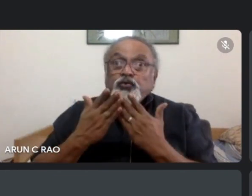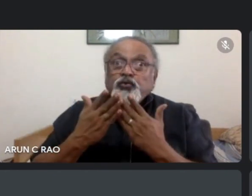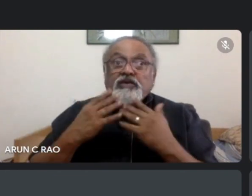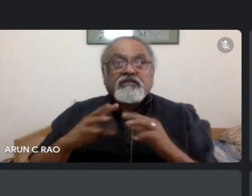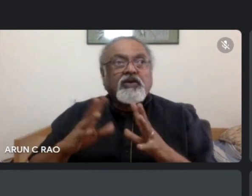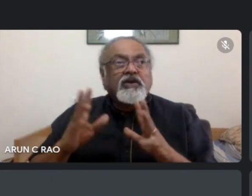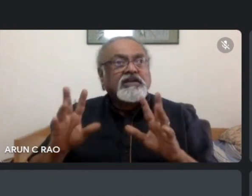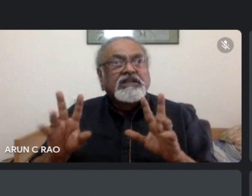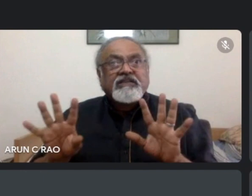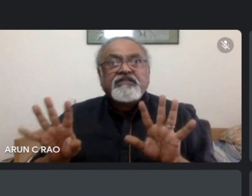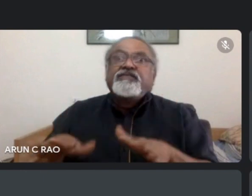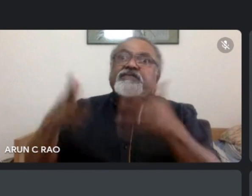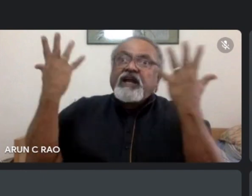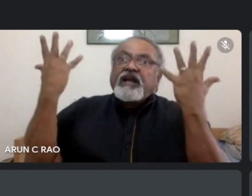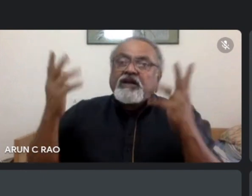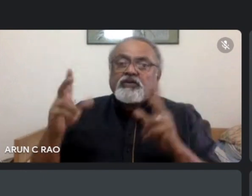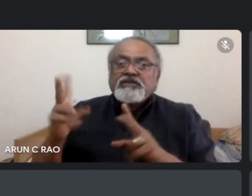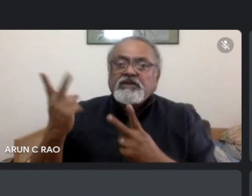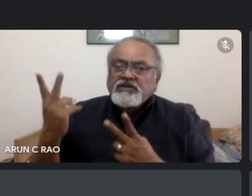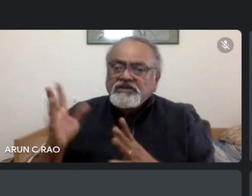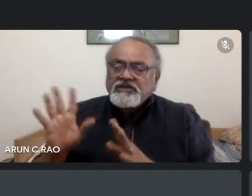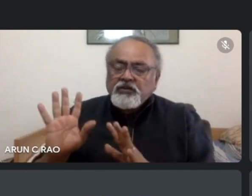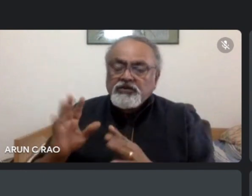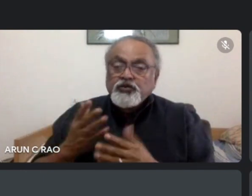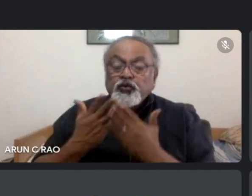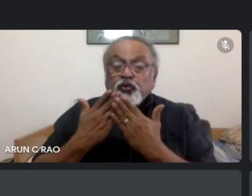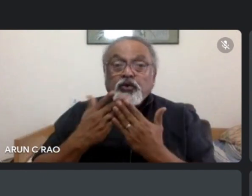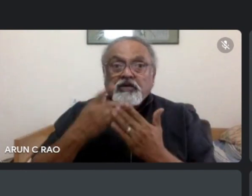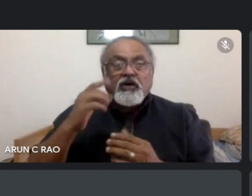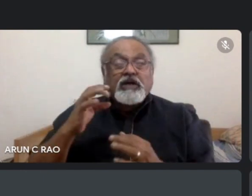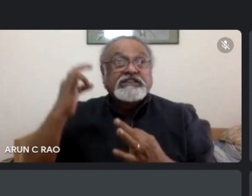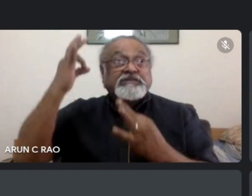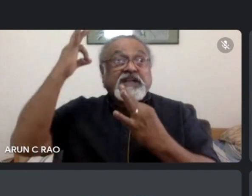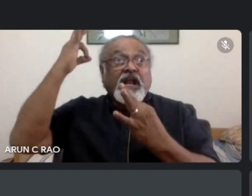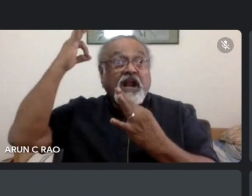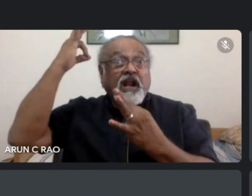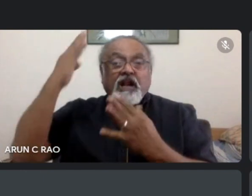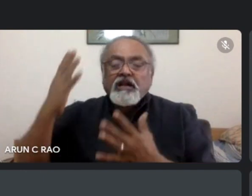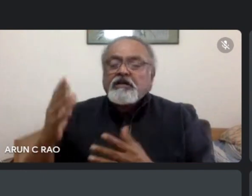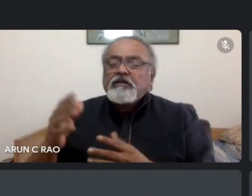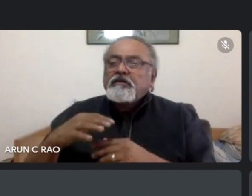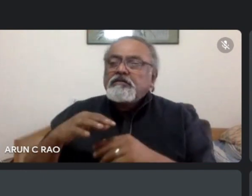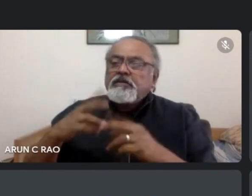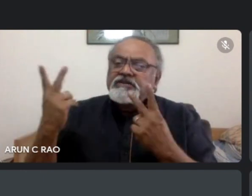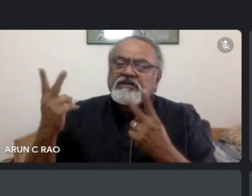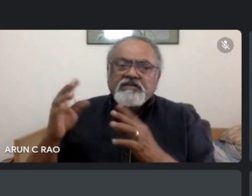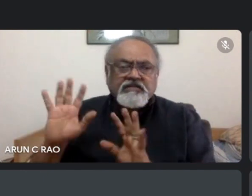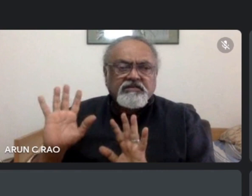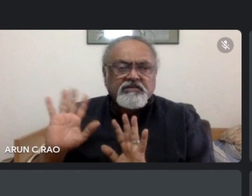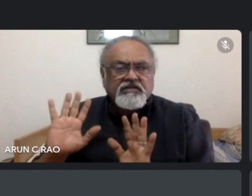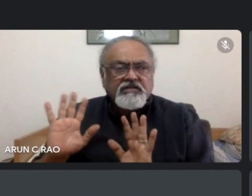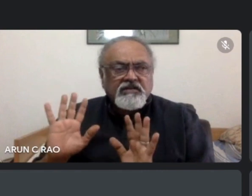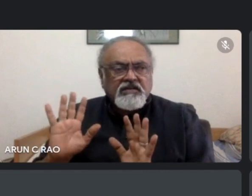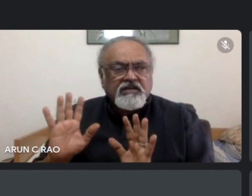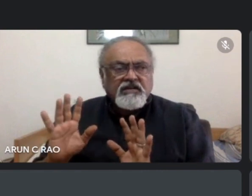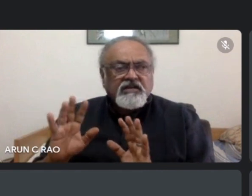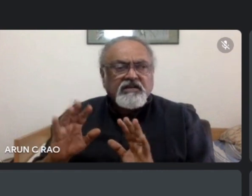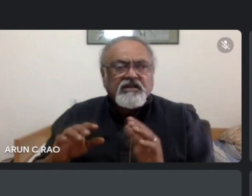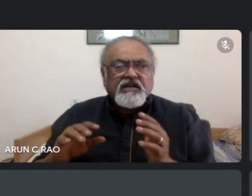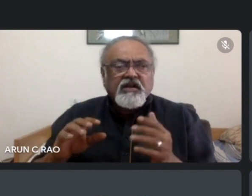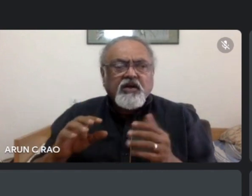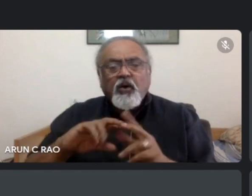school for the gifted, and then you enter and people are like throwing are doing the Rain Man thing where they throw